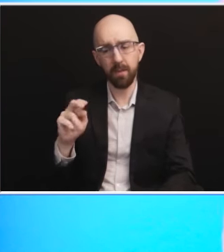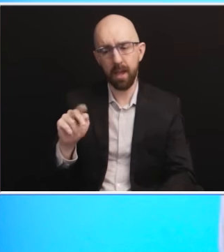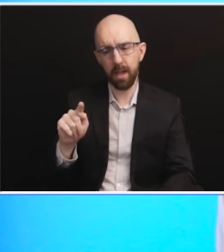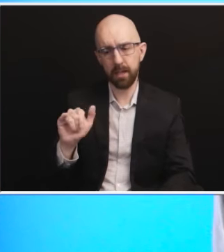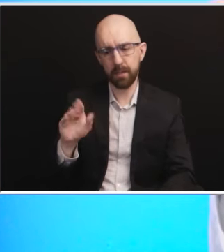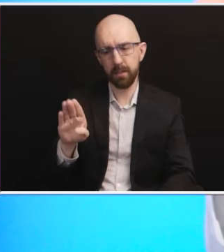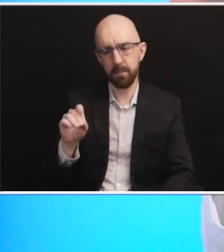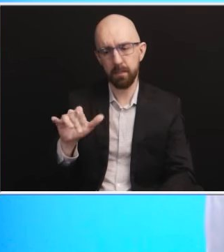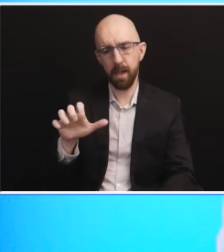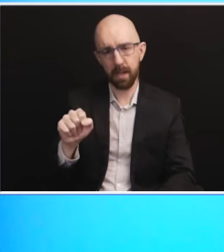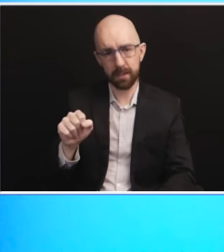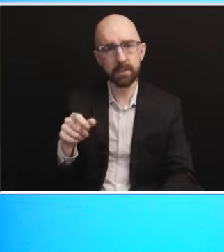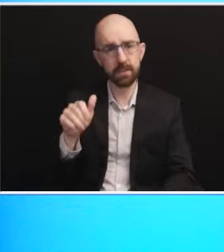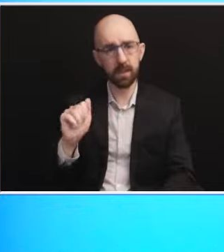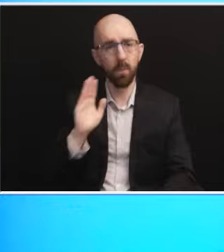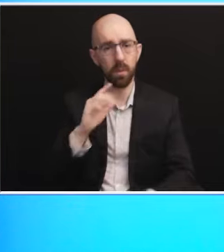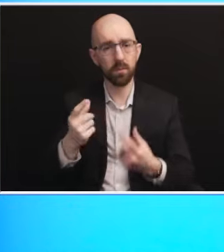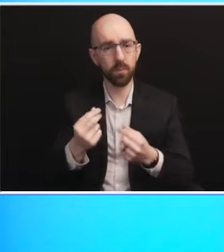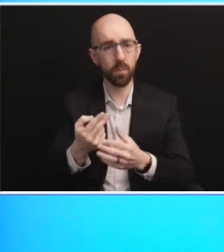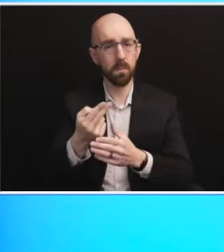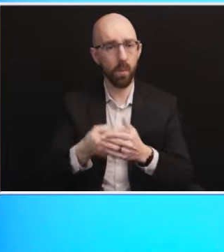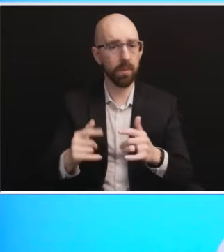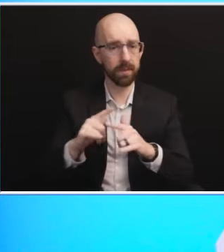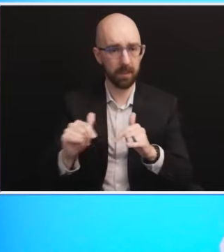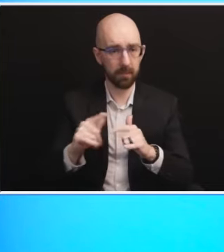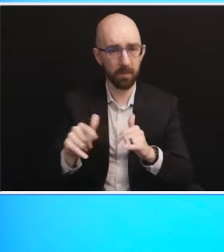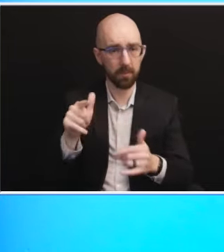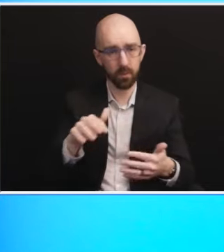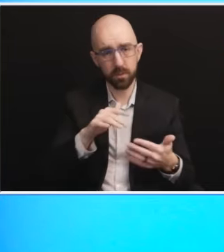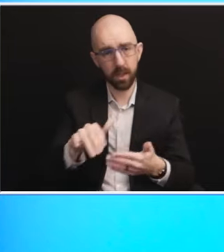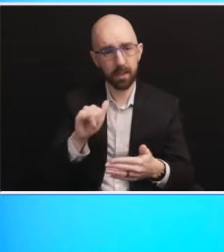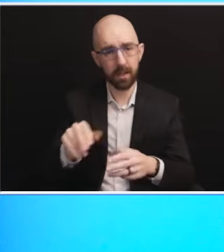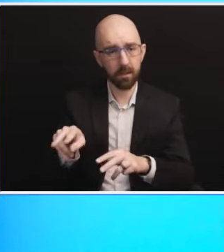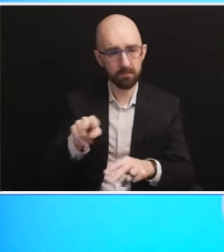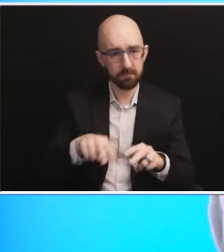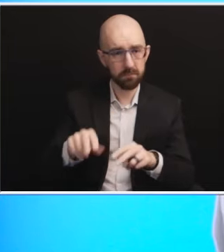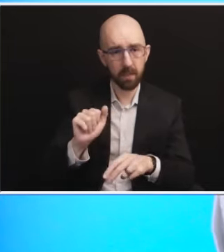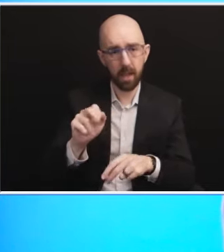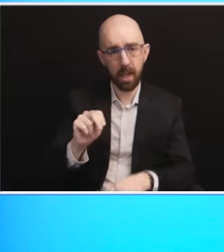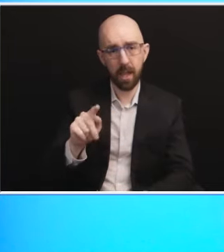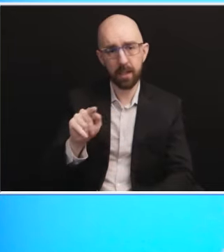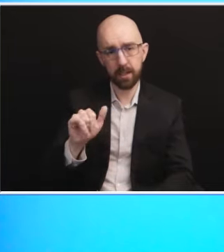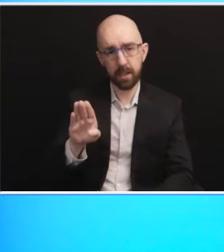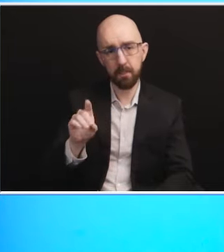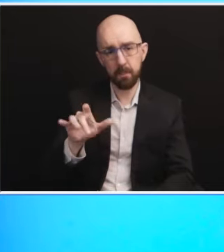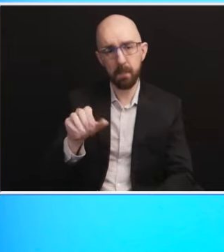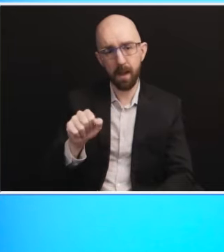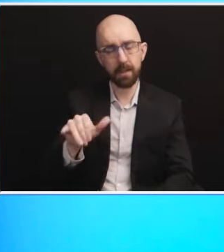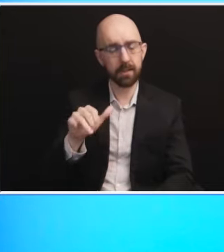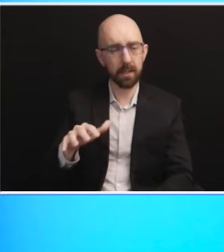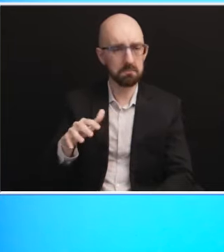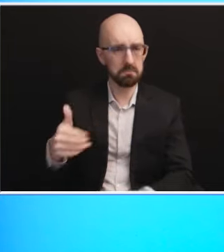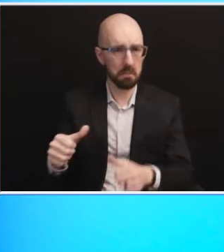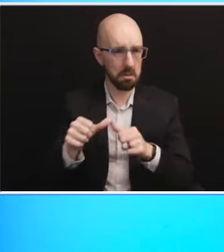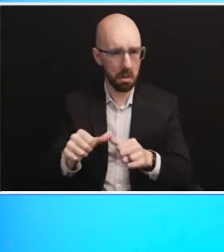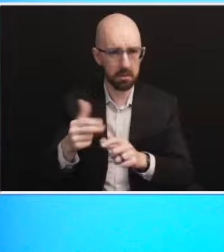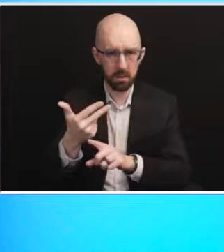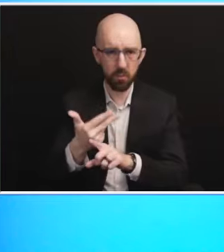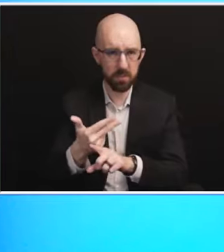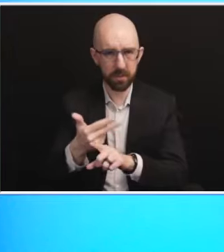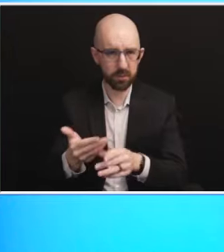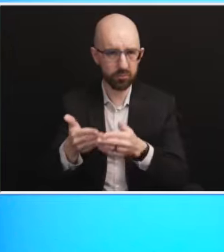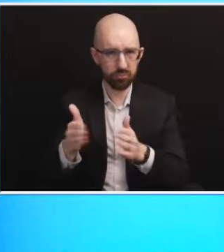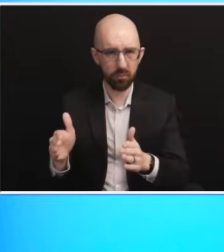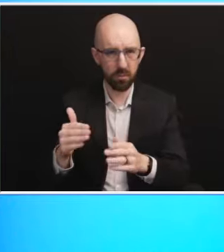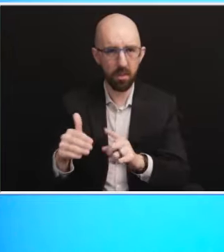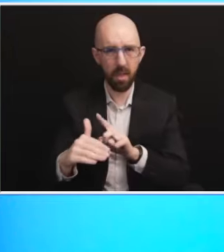of those things. And so there are studies that are looking at giving antibody therapy, which is transient. It lasts about 3 months in general, or the half-life of most